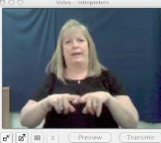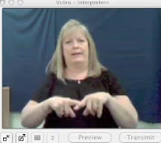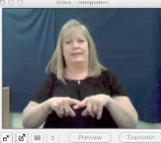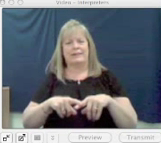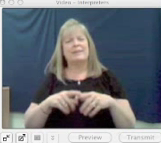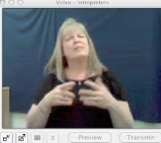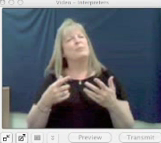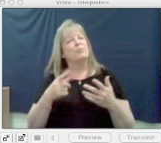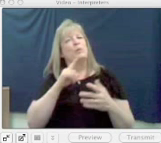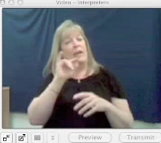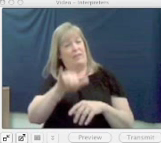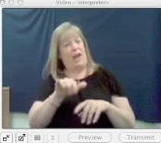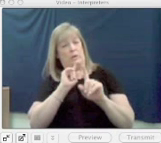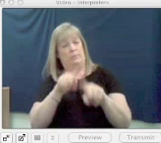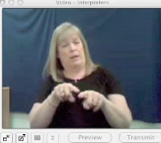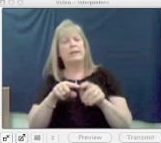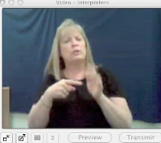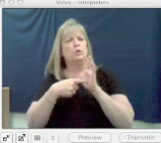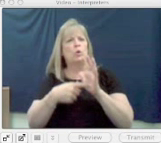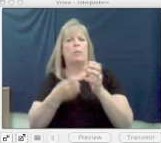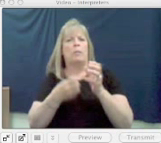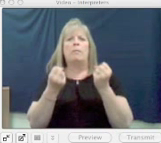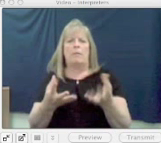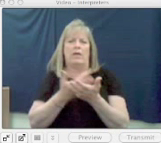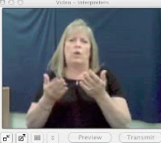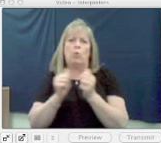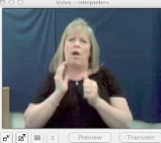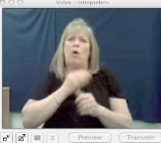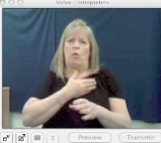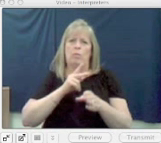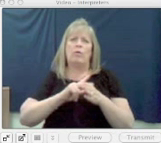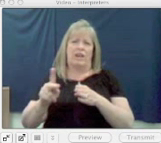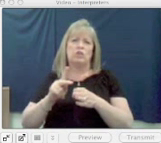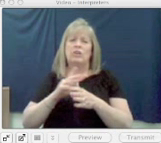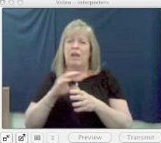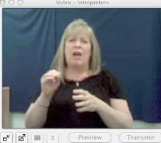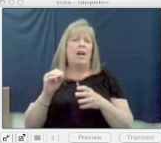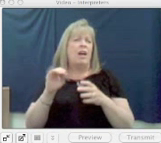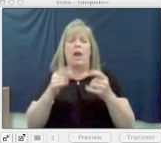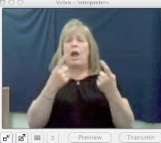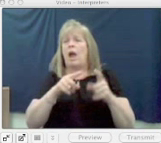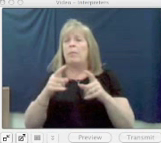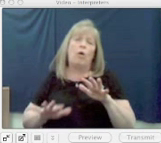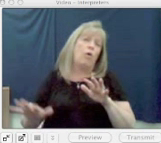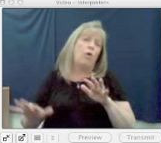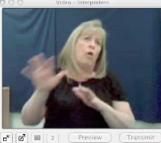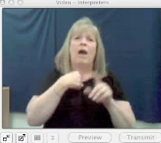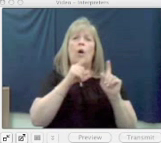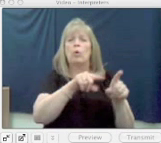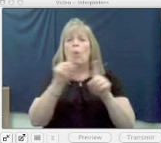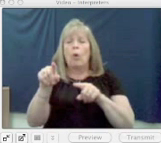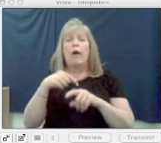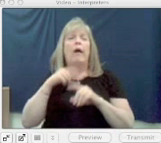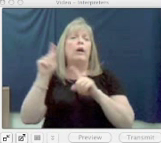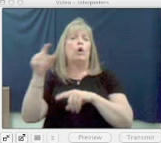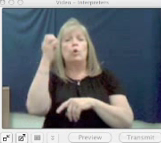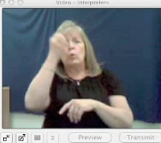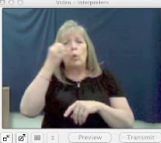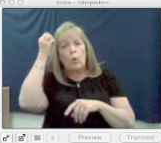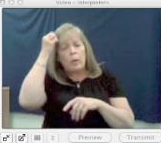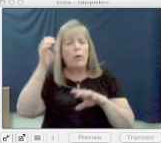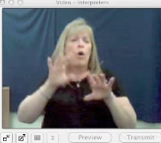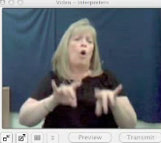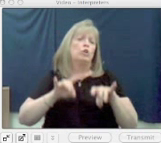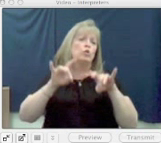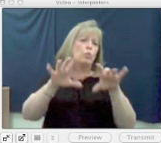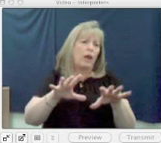our profession, and it happens wherever I go. I've presented in Europe and Australia, I've presented to sign language interpreters and spoken